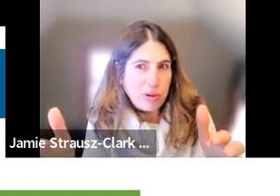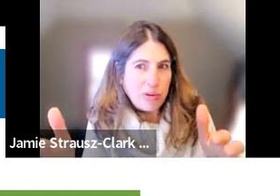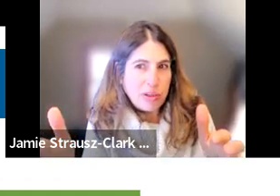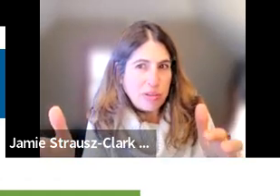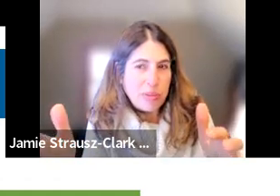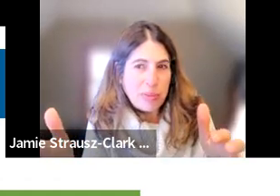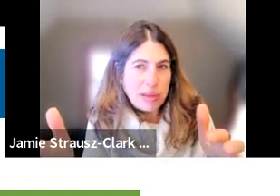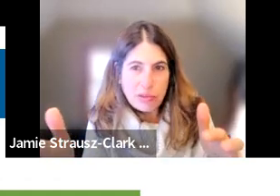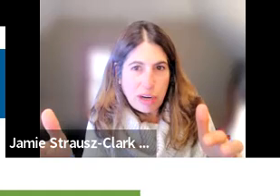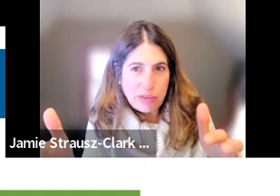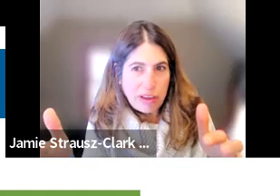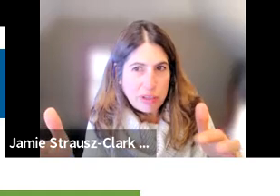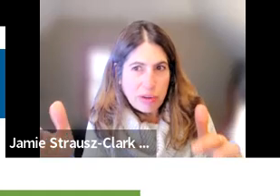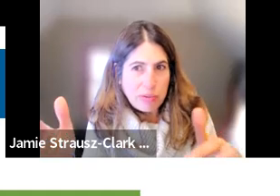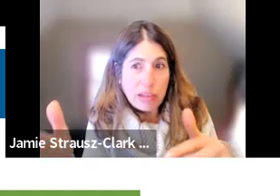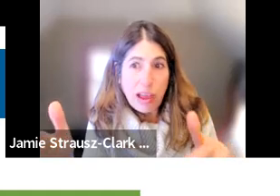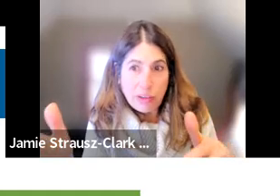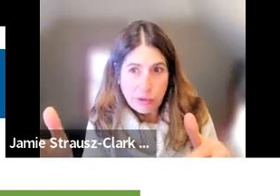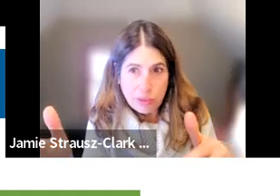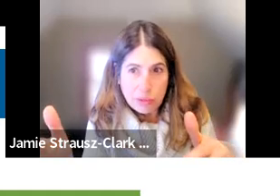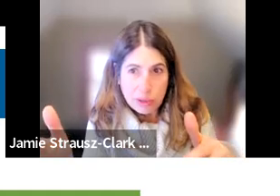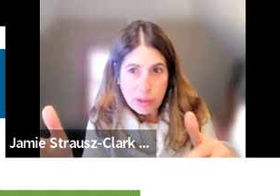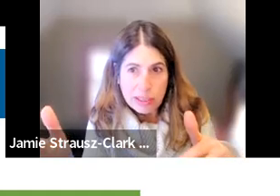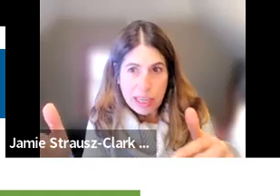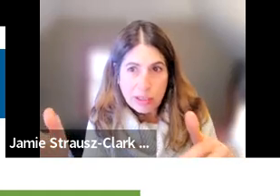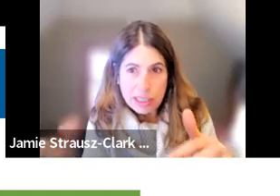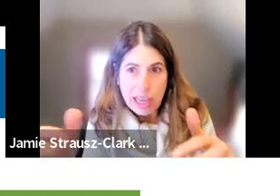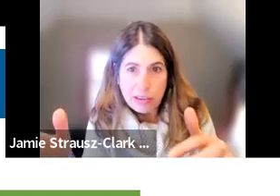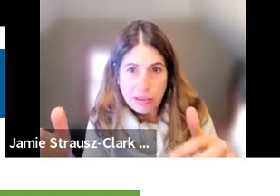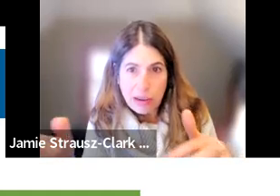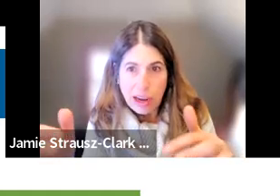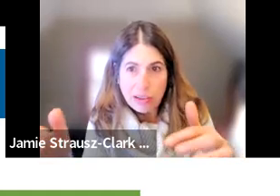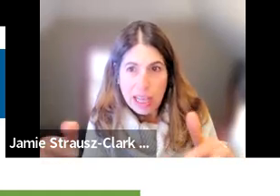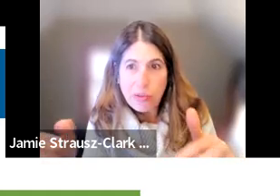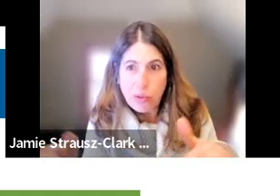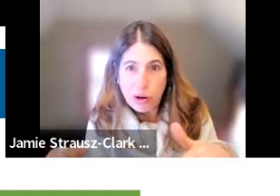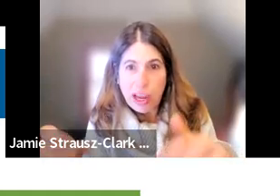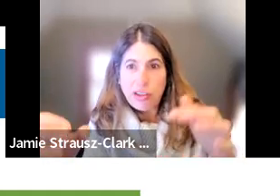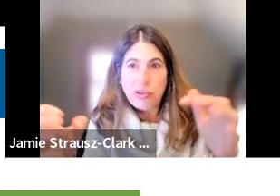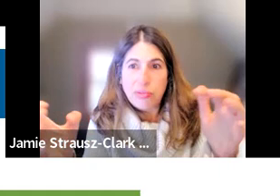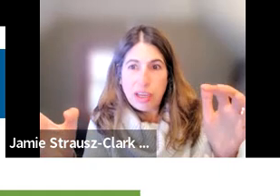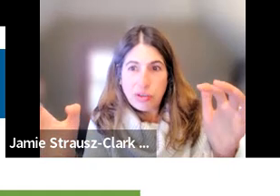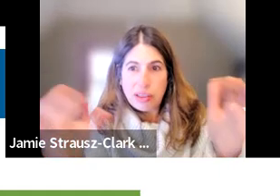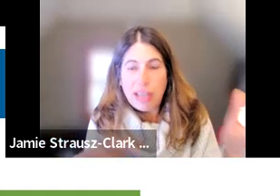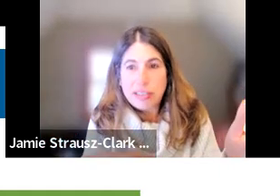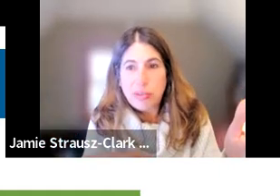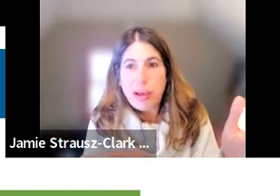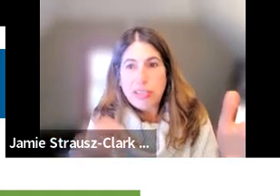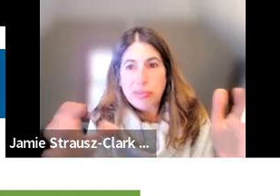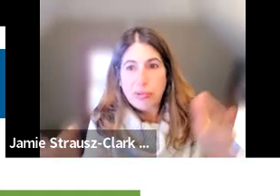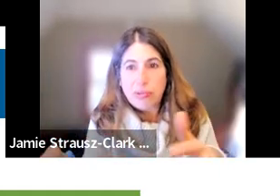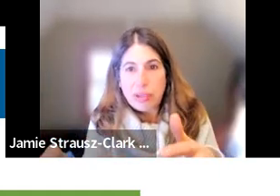implying from your question, but maybe correct me if I have this wrong, a law enforcement response. How does that work? How do you make sure that that's